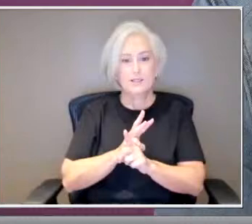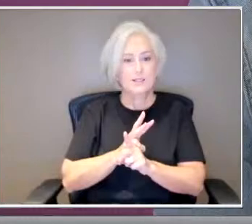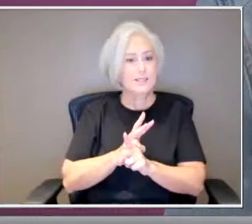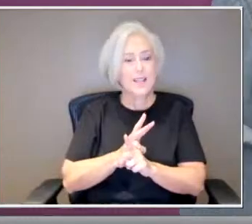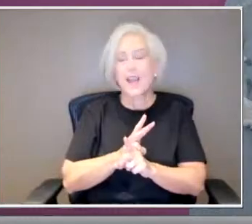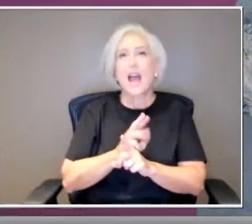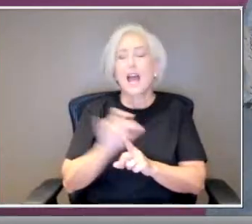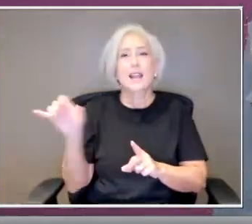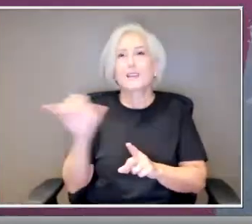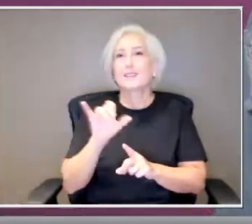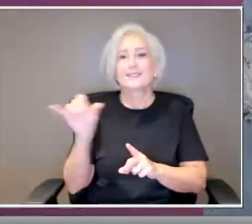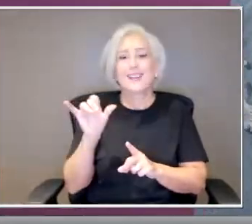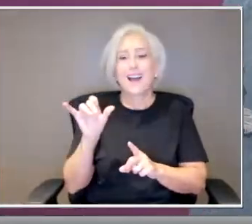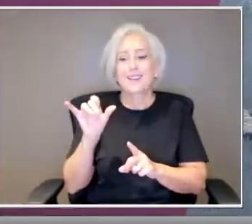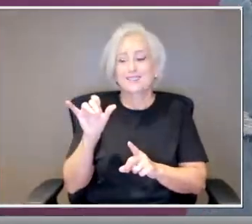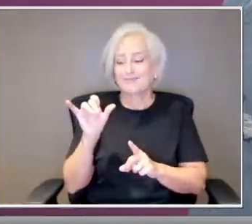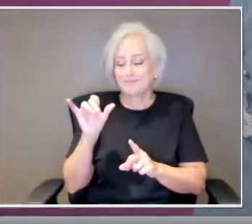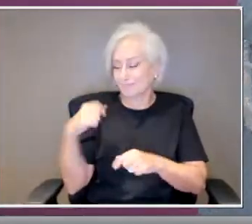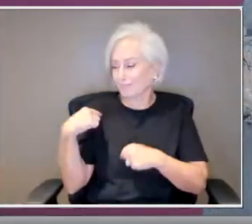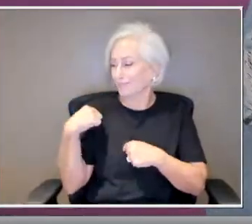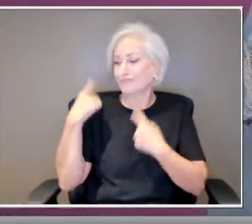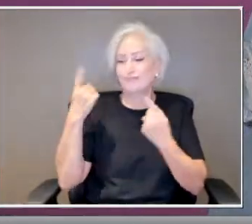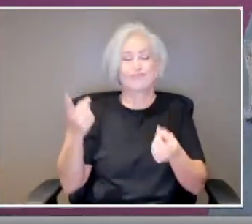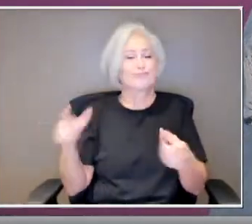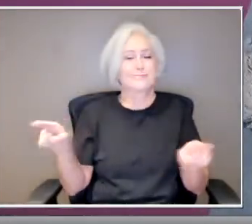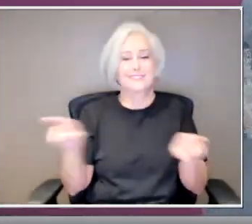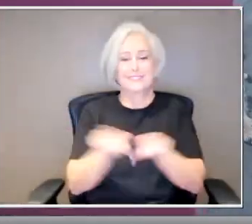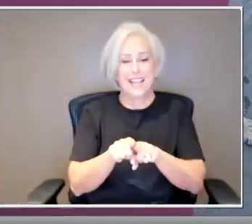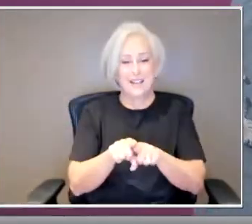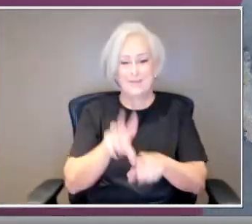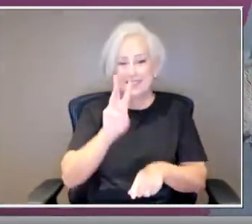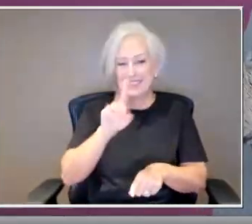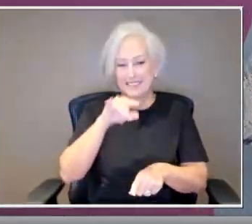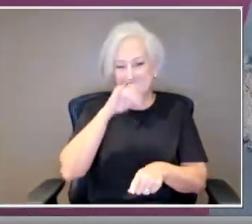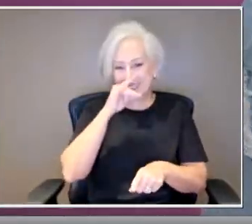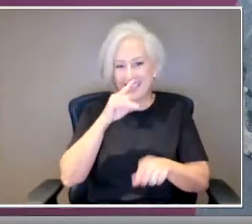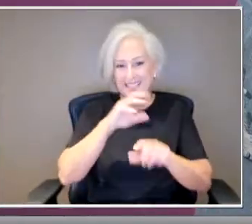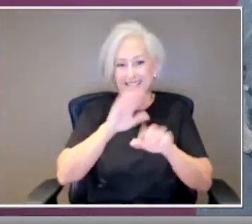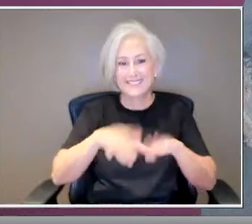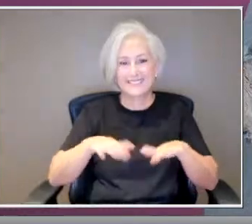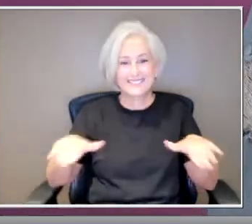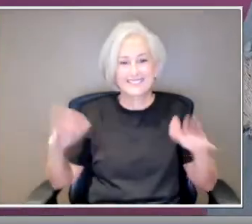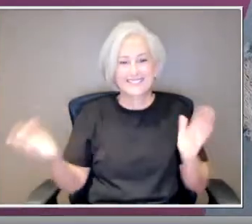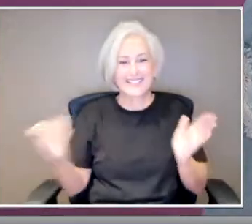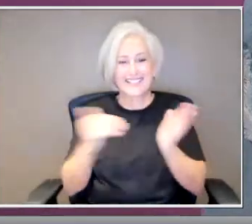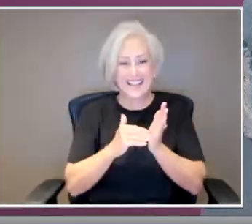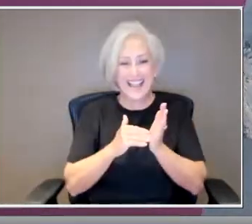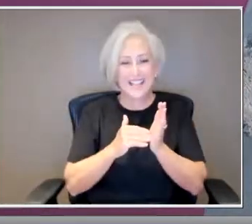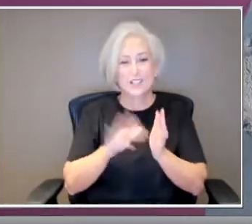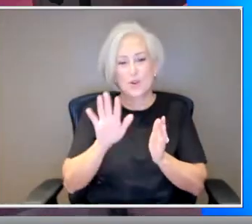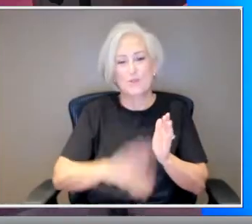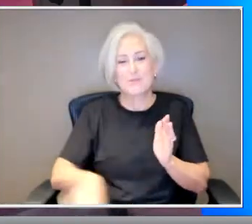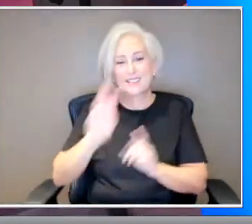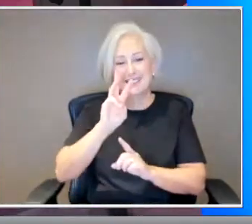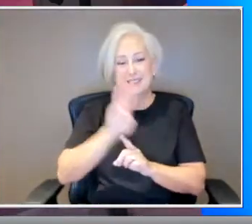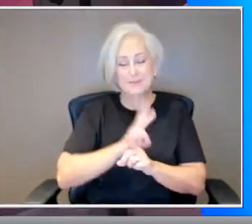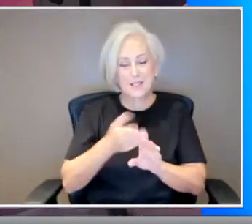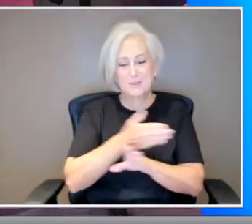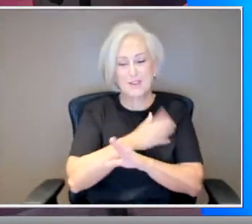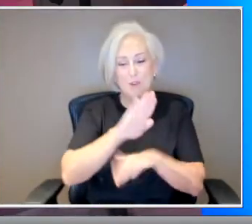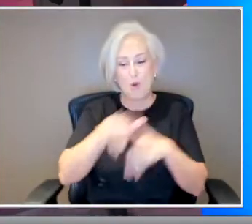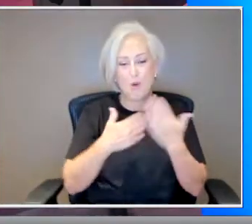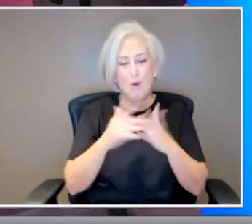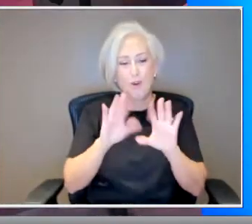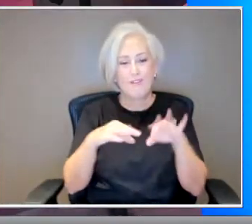I have my 6 kids back in the house. Is crazy, and I'm like, okay, back to normal. So about 6 months. Speaking of support